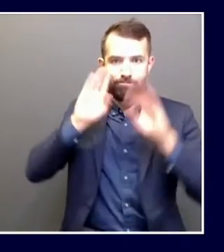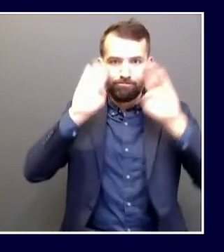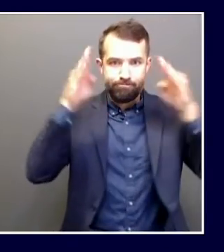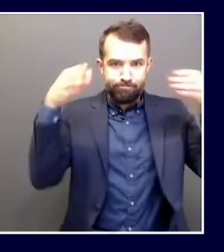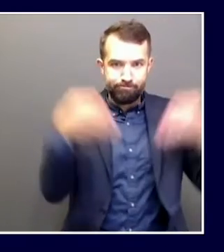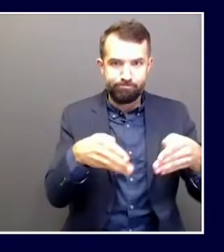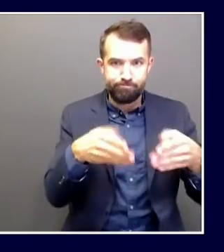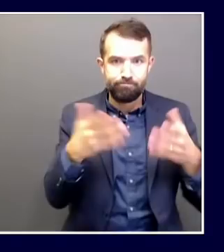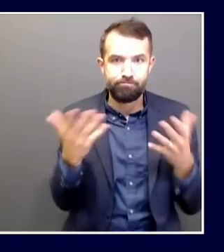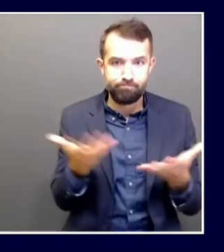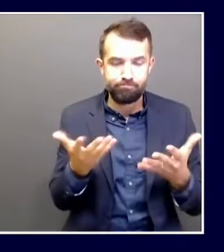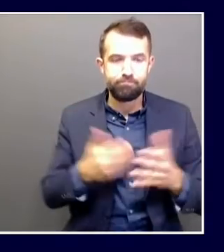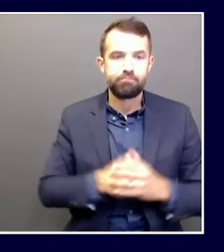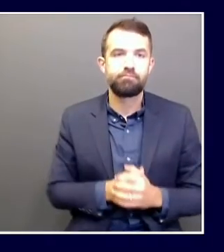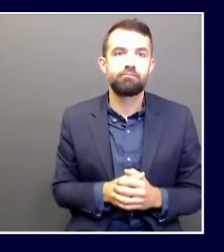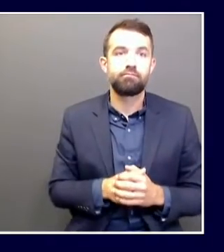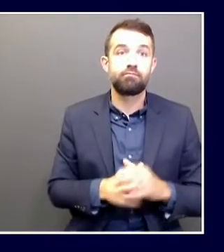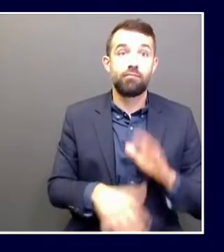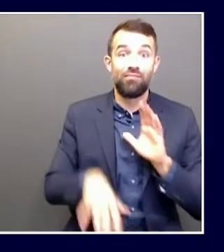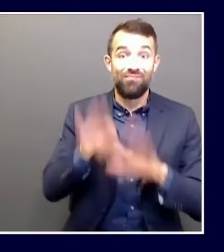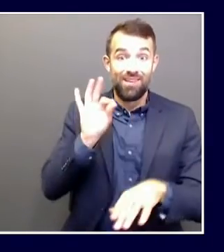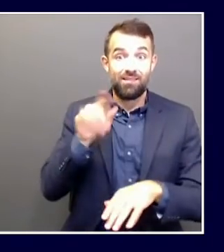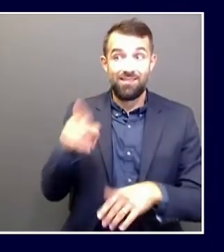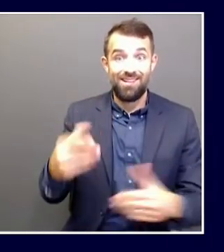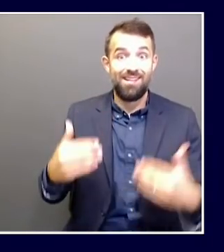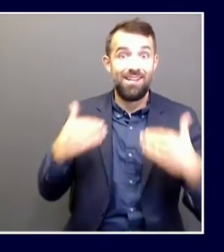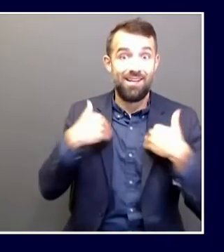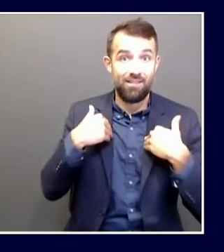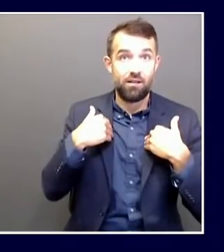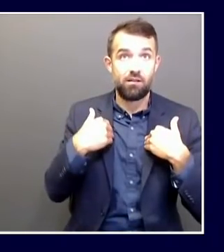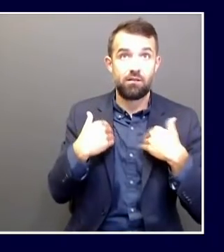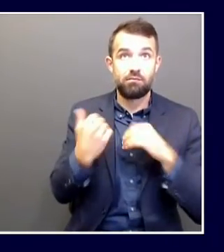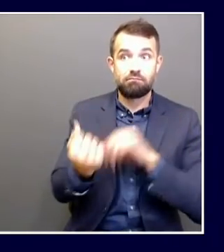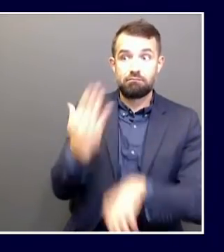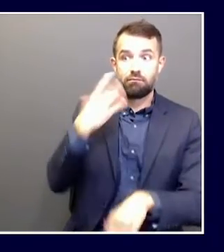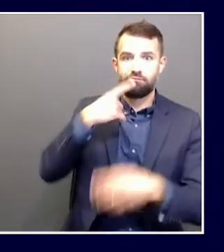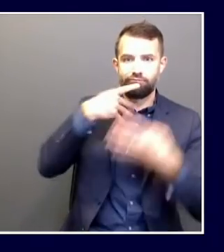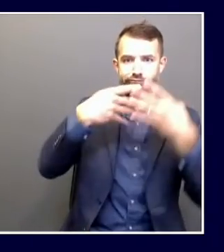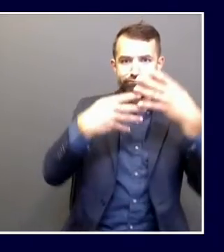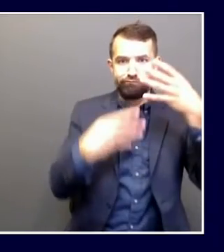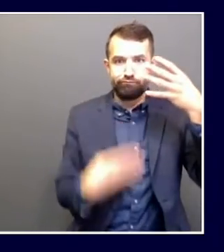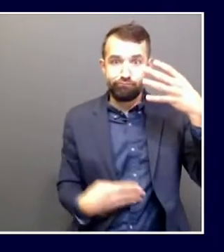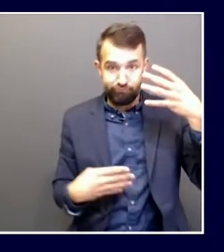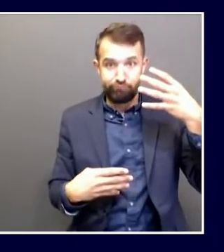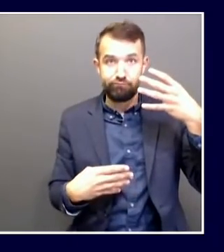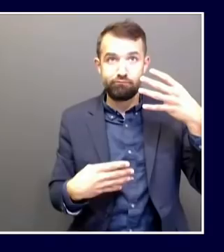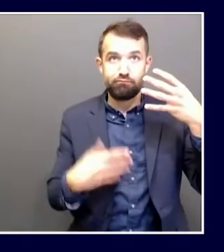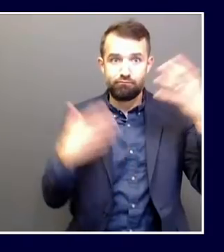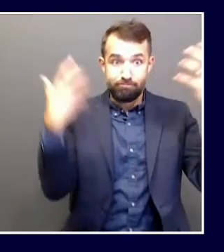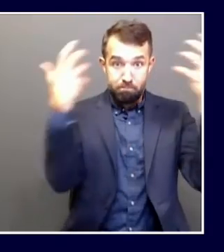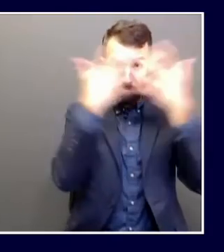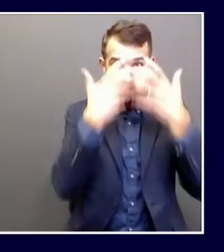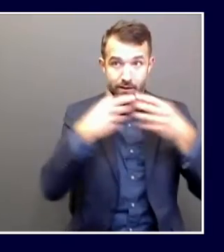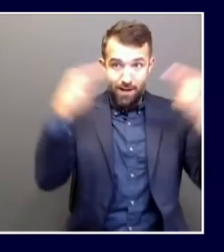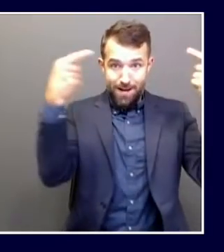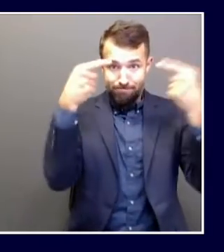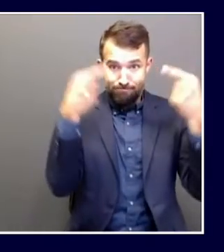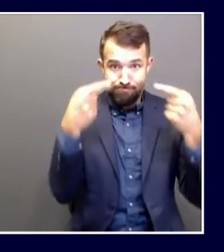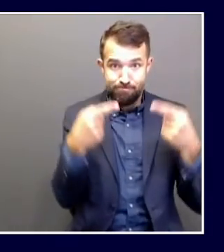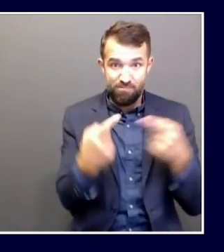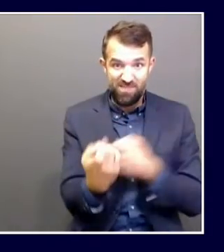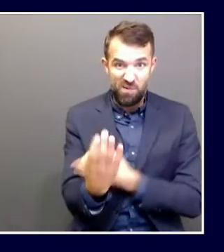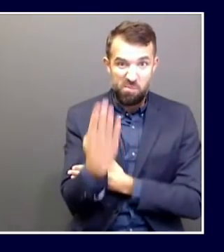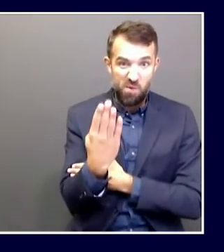come into Maine CDC. As of this morning, we were looking at about 2,500 cases that were